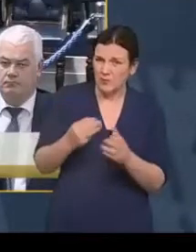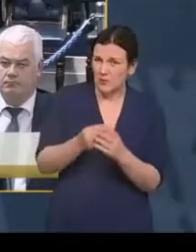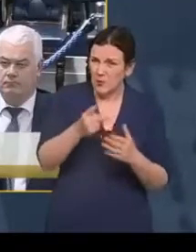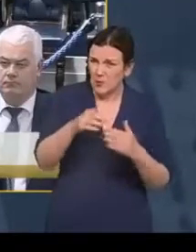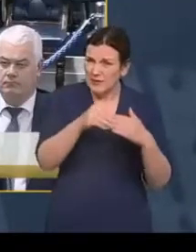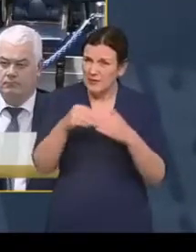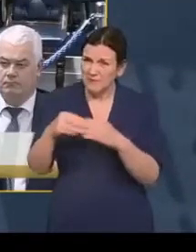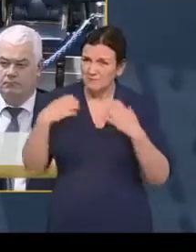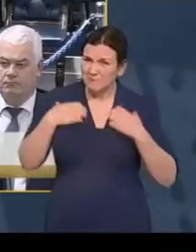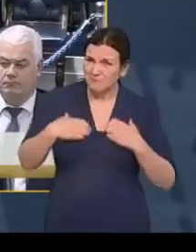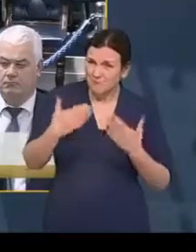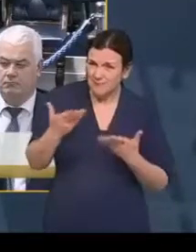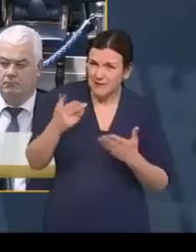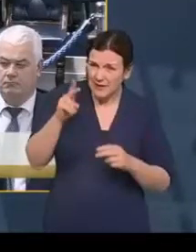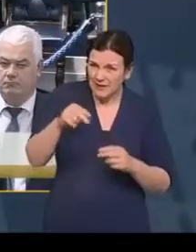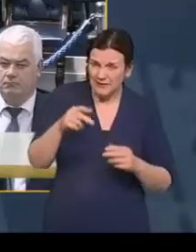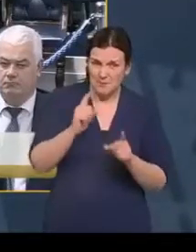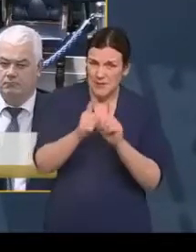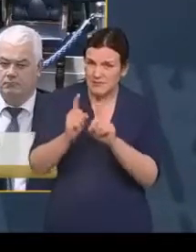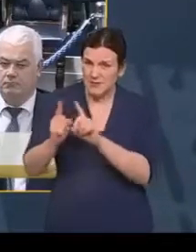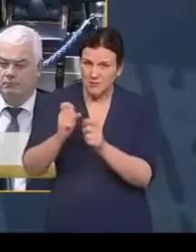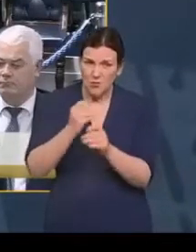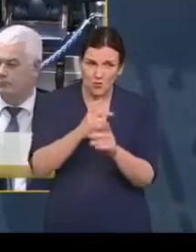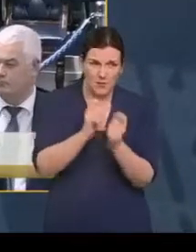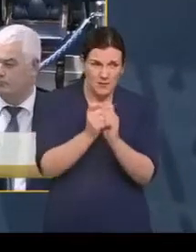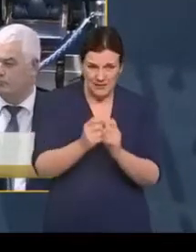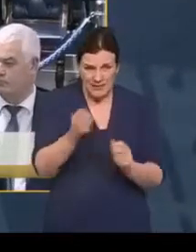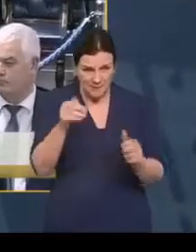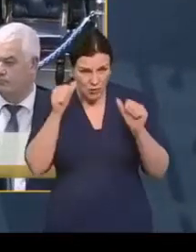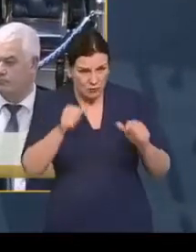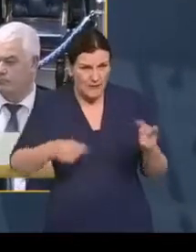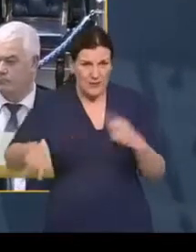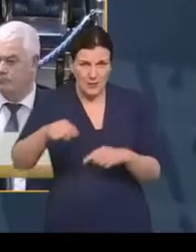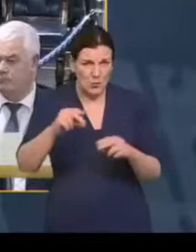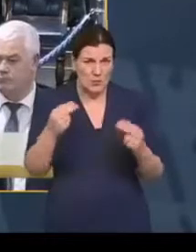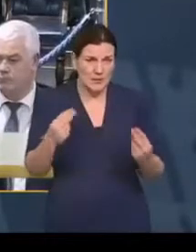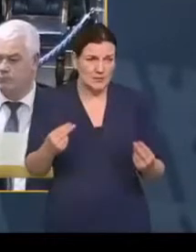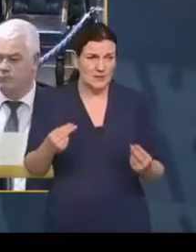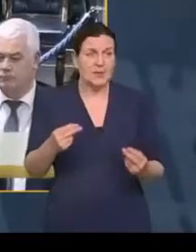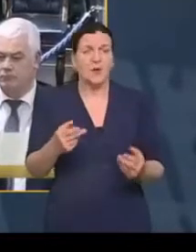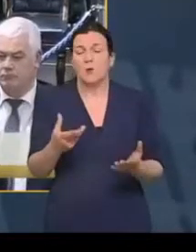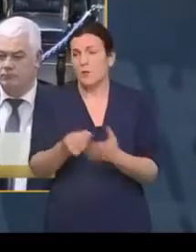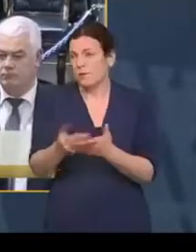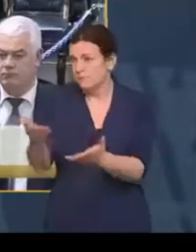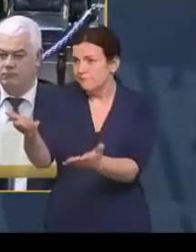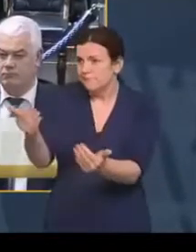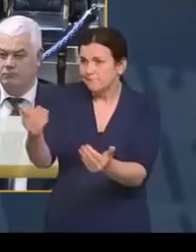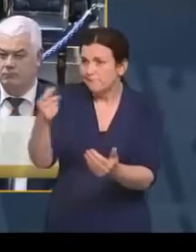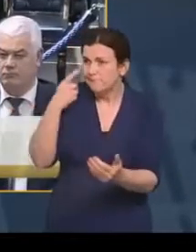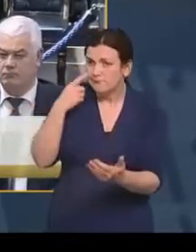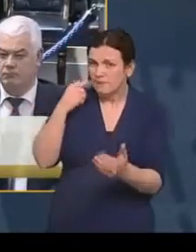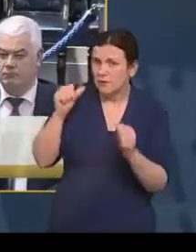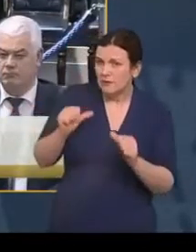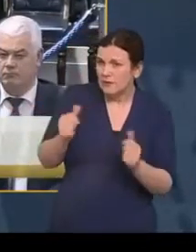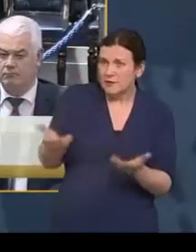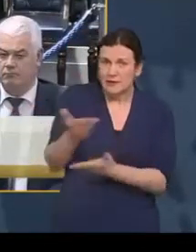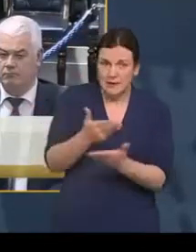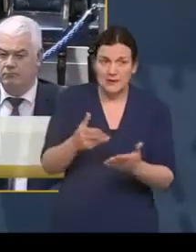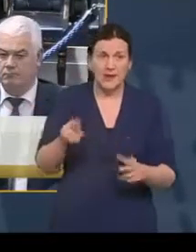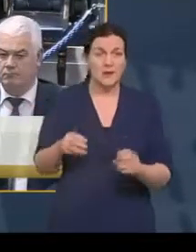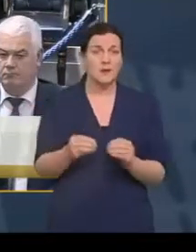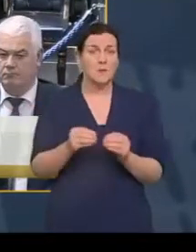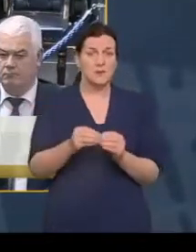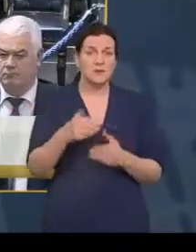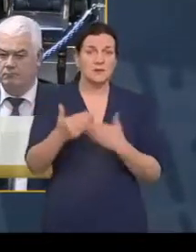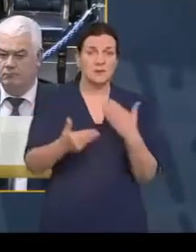that's all right with you, Leader. We can pass all the amendments, okay, if that's agreement of the House. Okay. Just with the agreement of the Leader. Well,